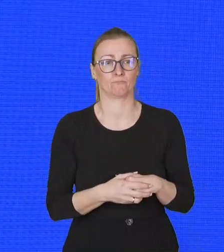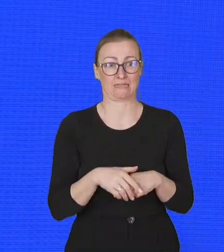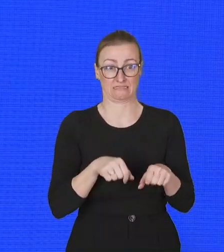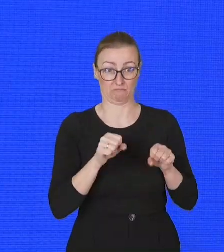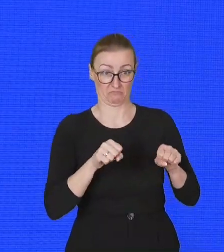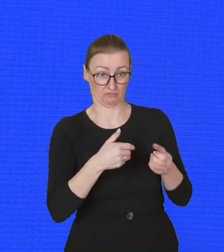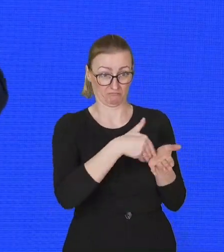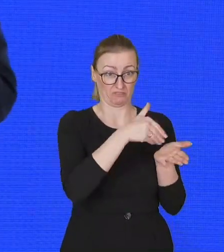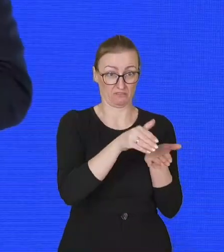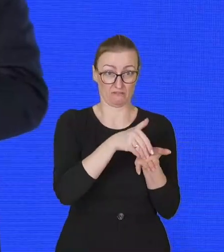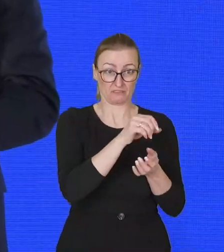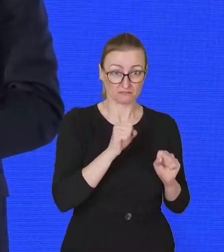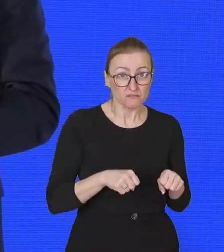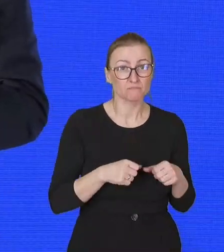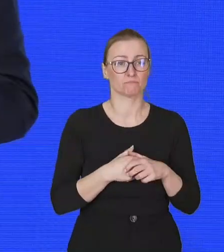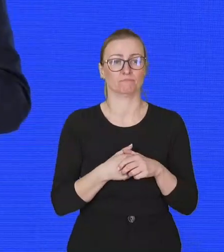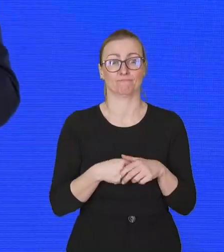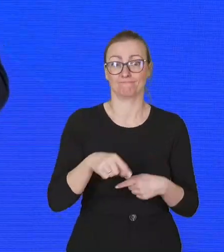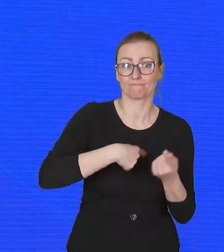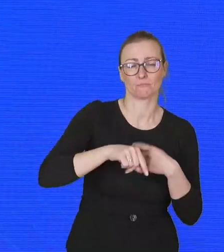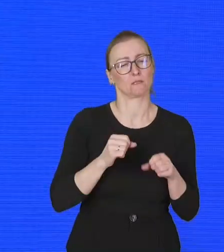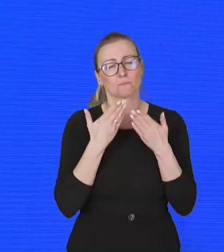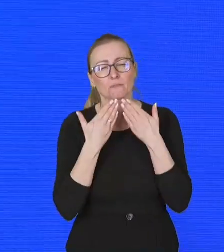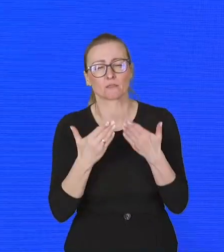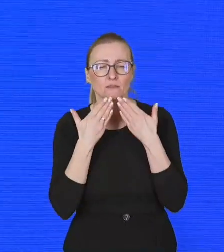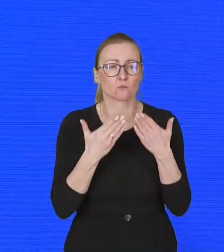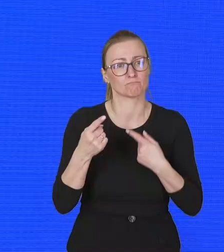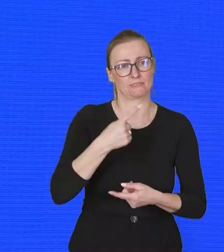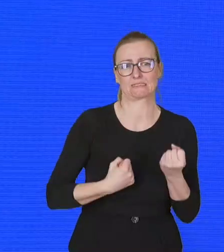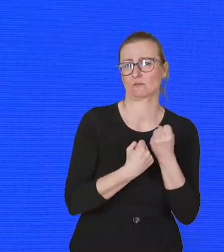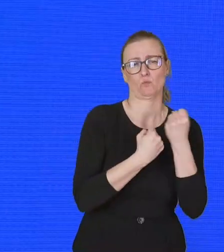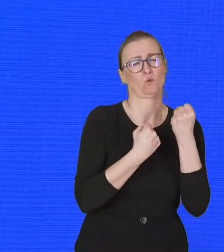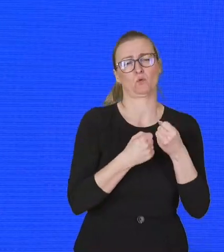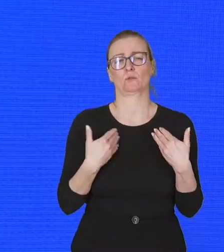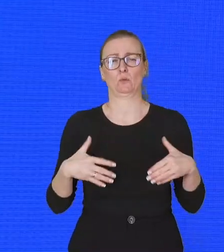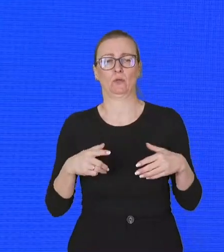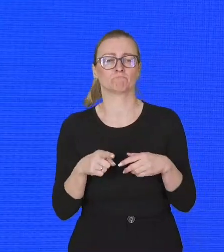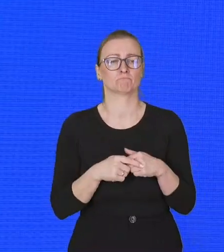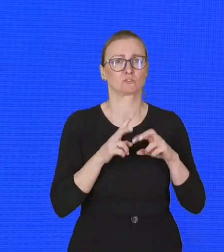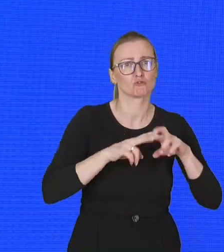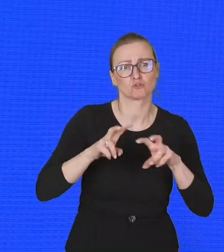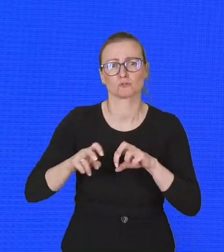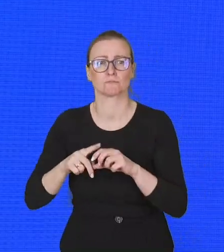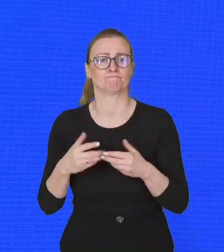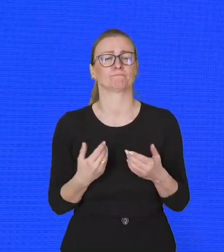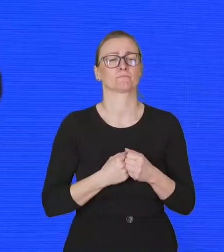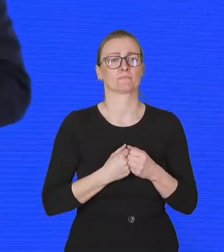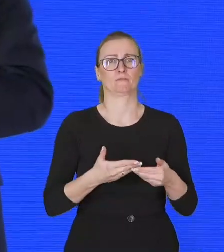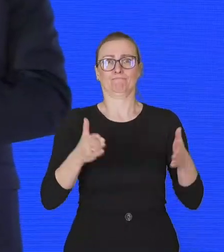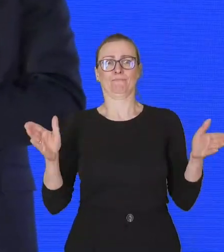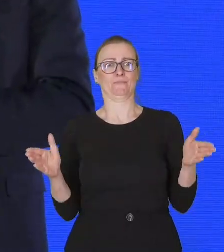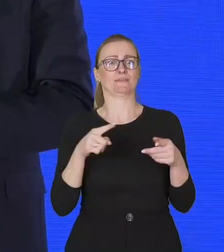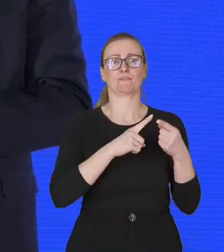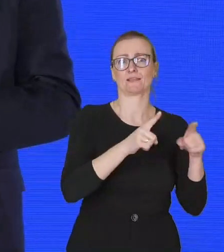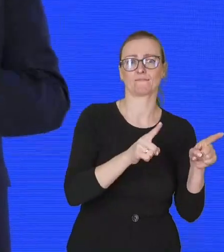researchers on their way to the market, which supports the new startup deep tech companies. With all this